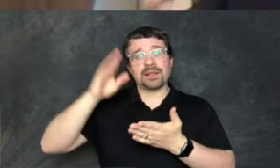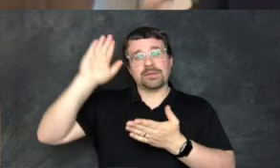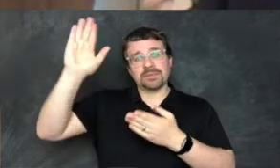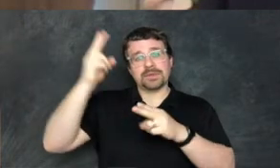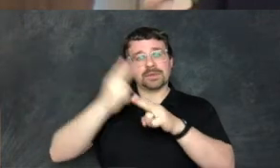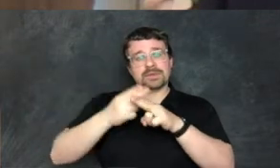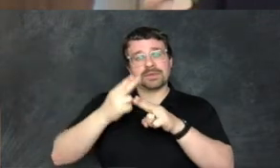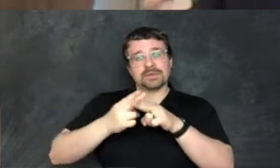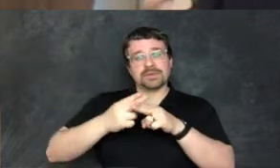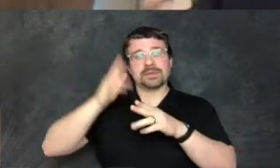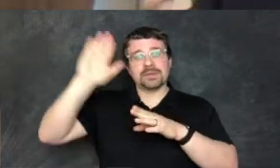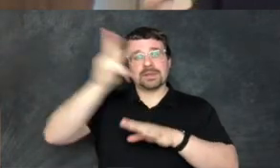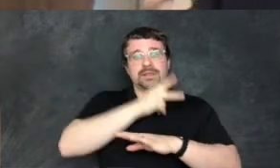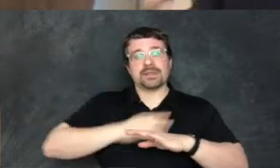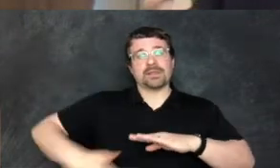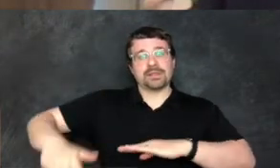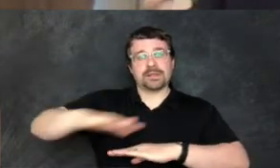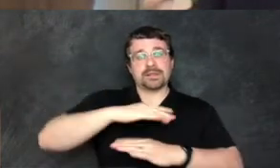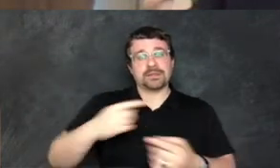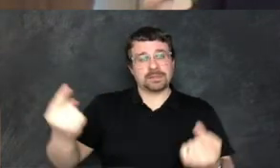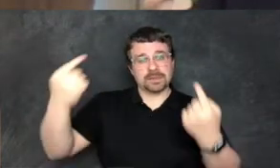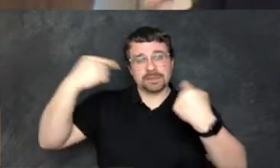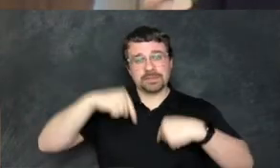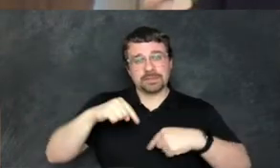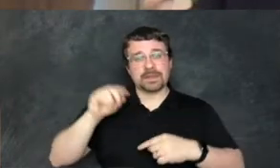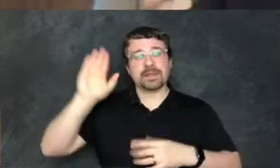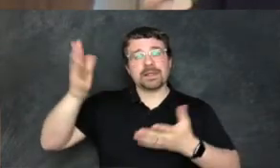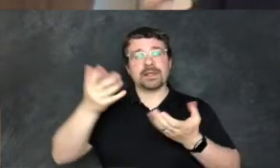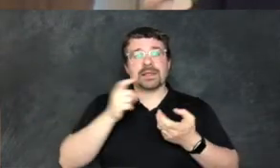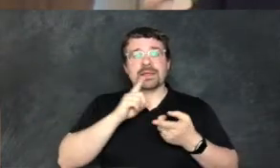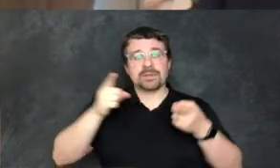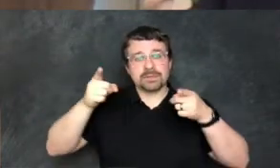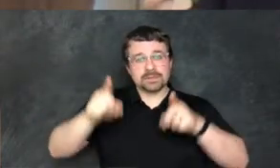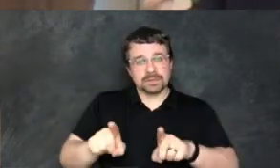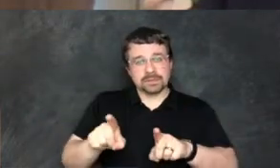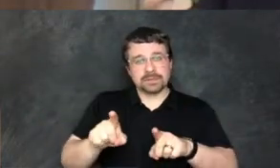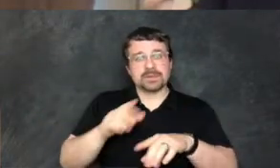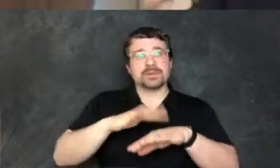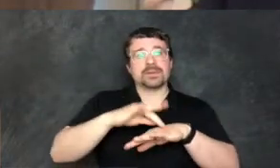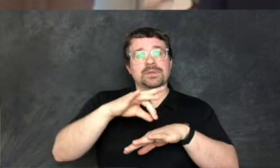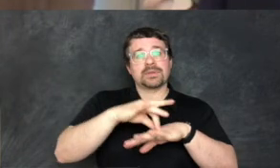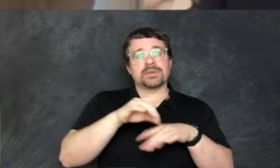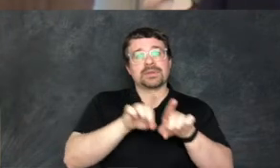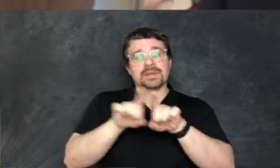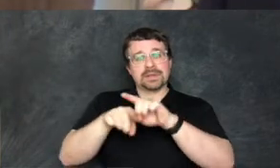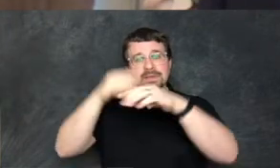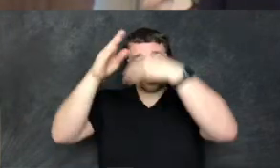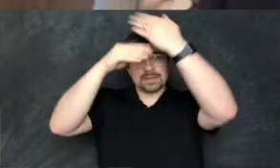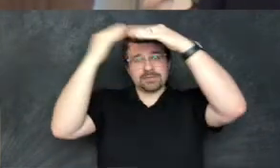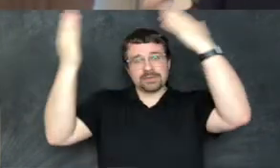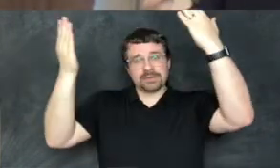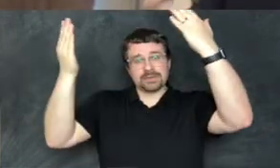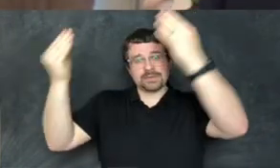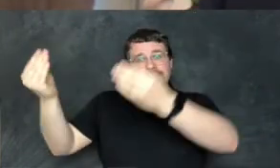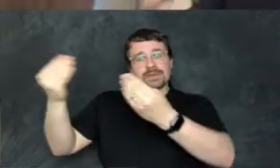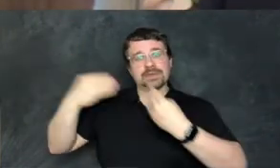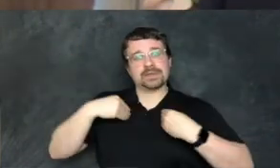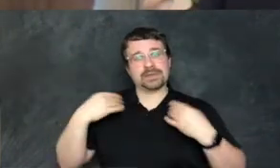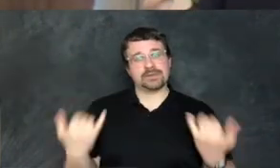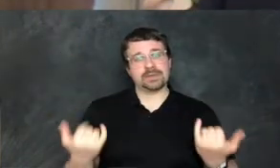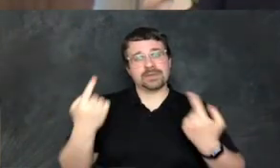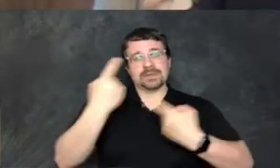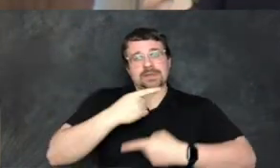heaven, hallowed be thy name. Thy kingdom come, thy will be done, on earth as it is in